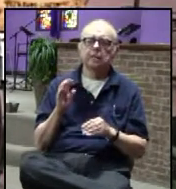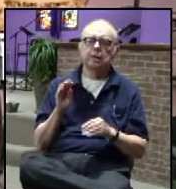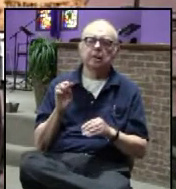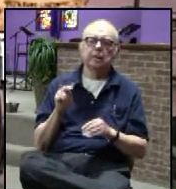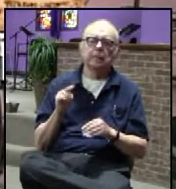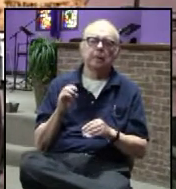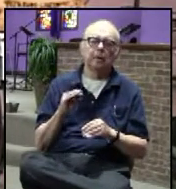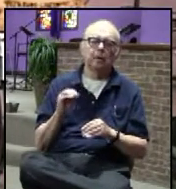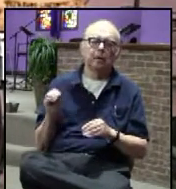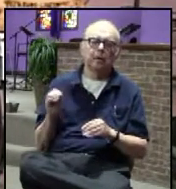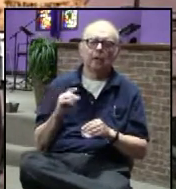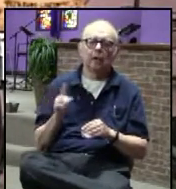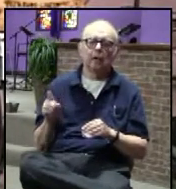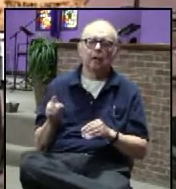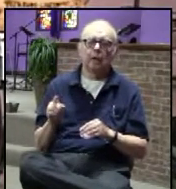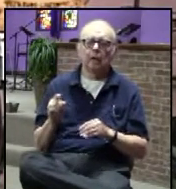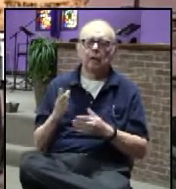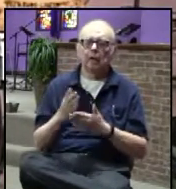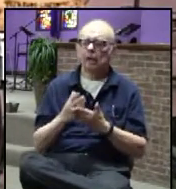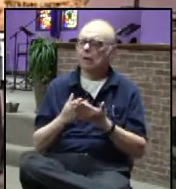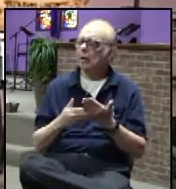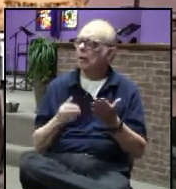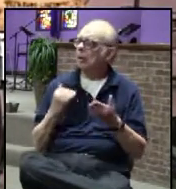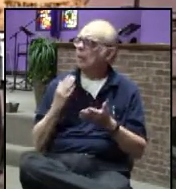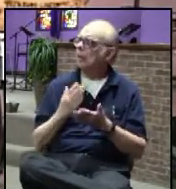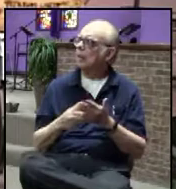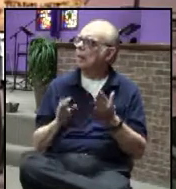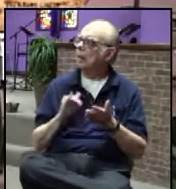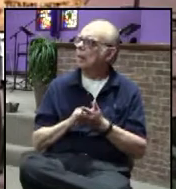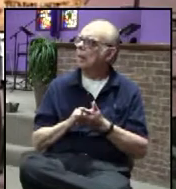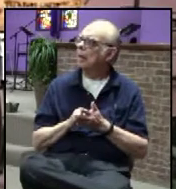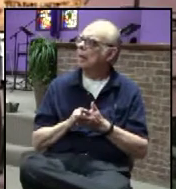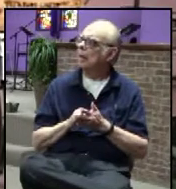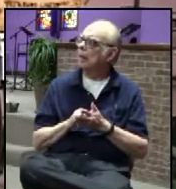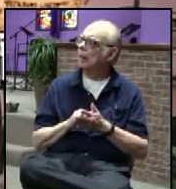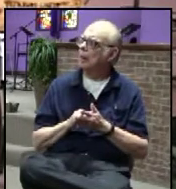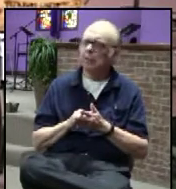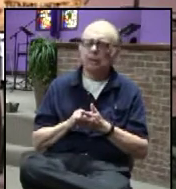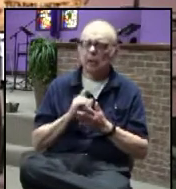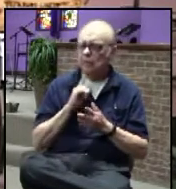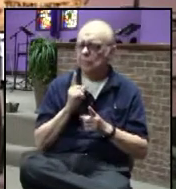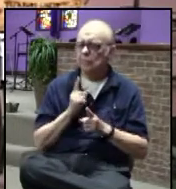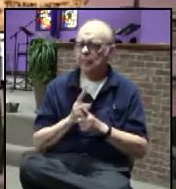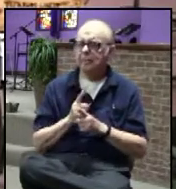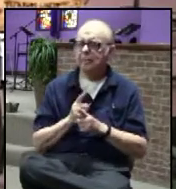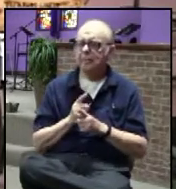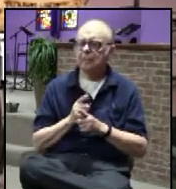Nemo. There is a really good part in this movie that is very appropriate,